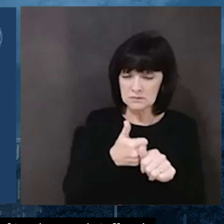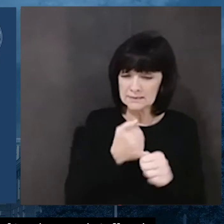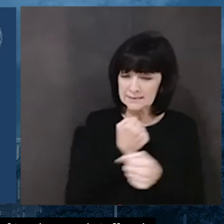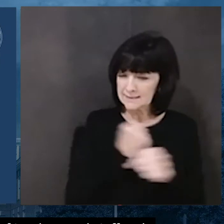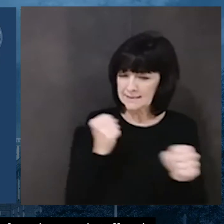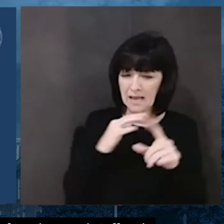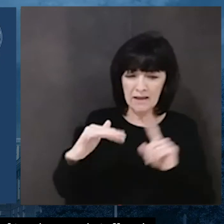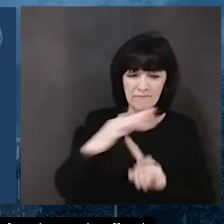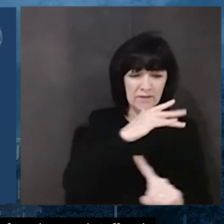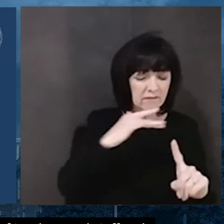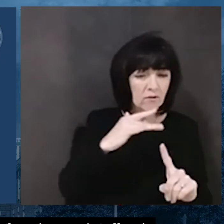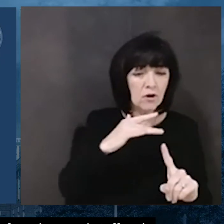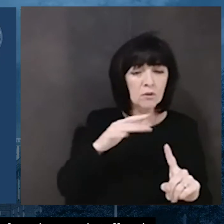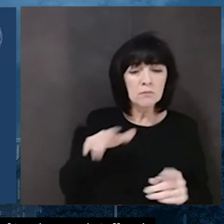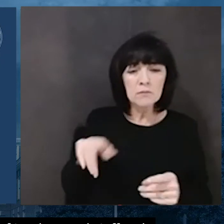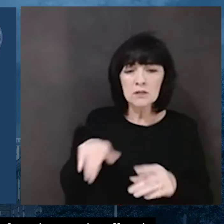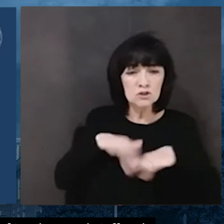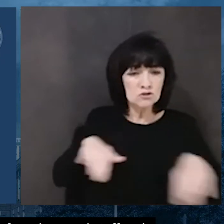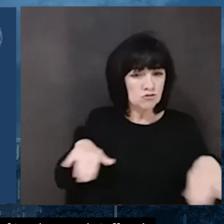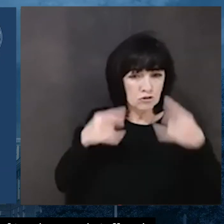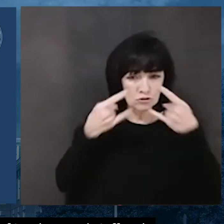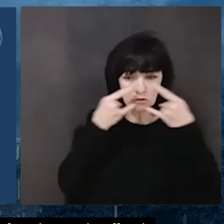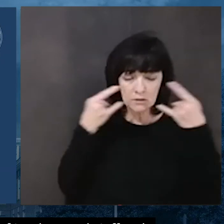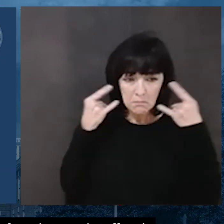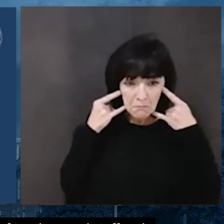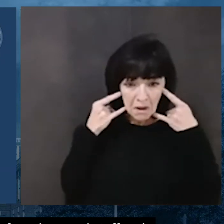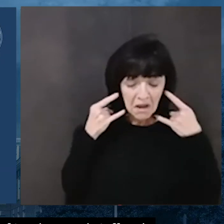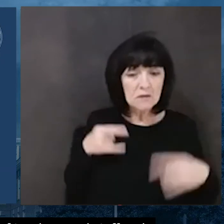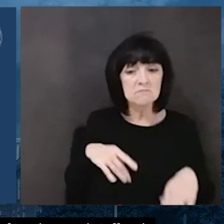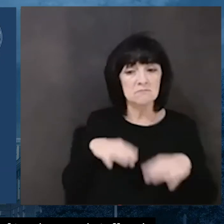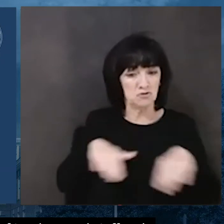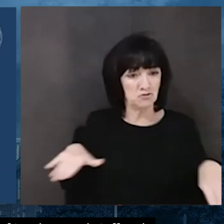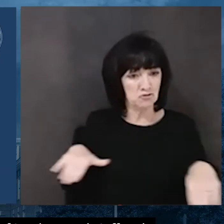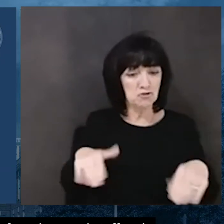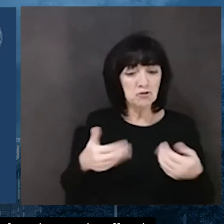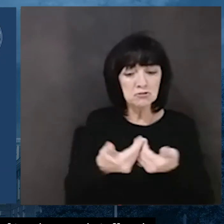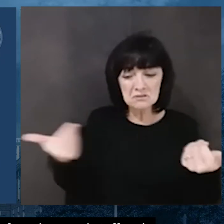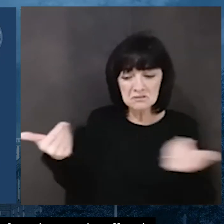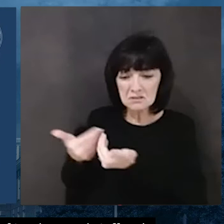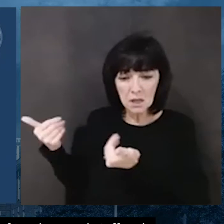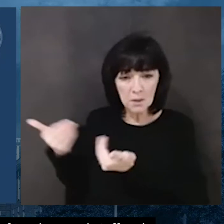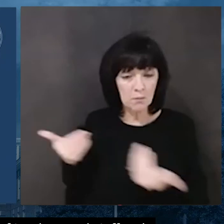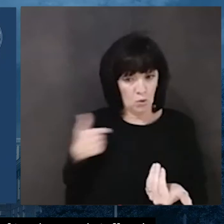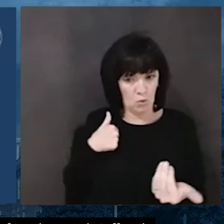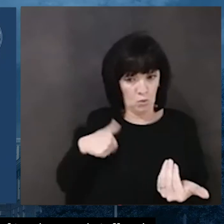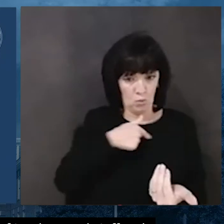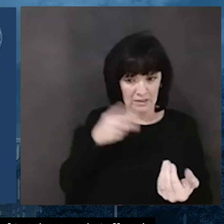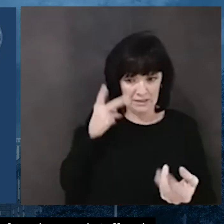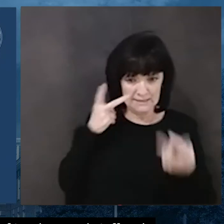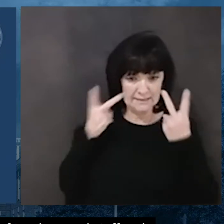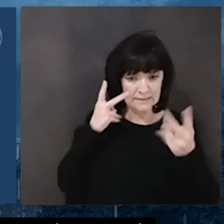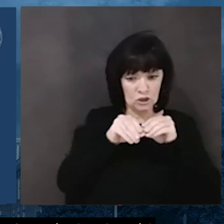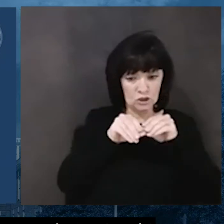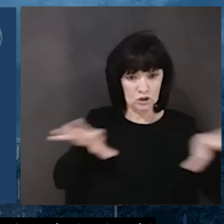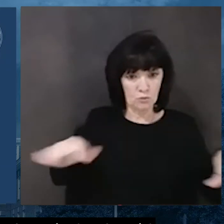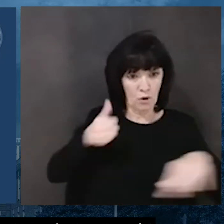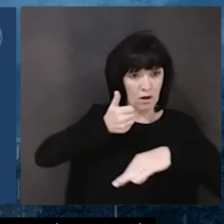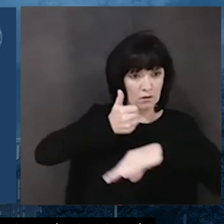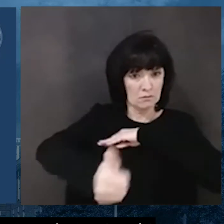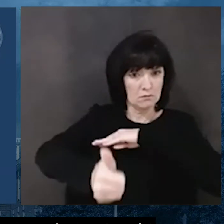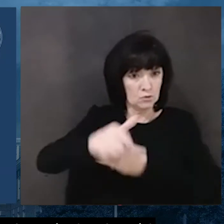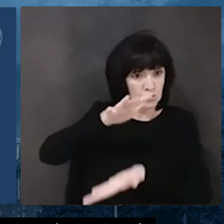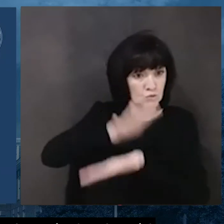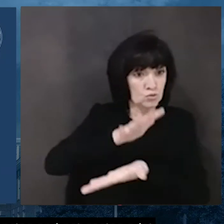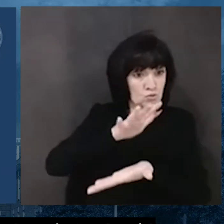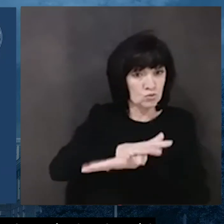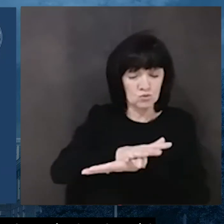they're socially distancing. We're not seeing a lot of spread within schools themselves. Most of that spread is coming